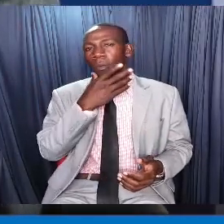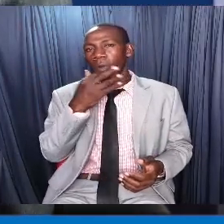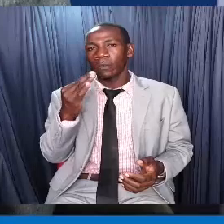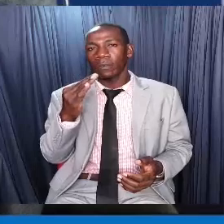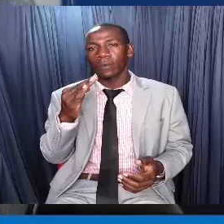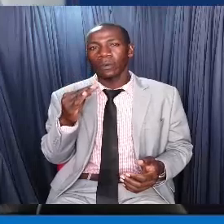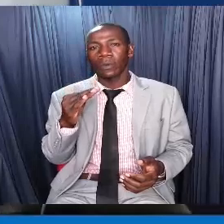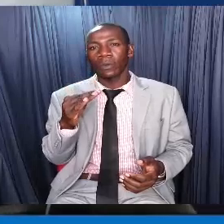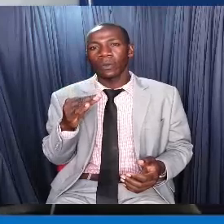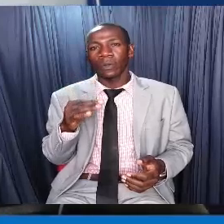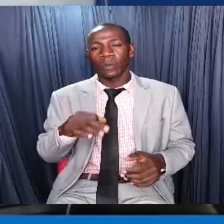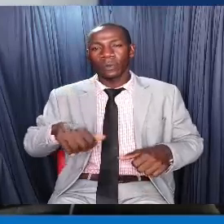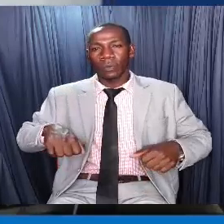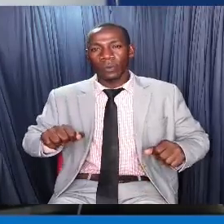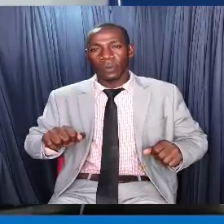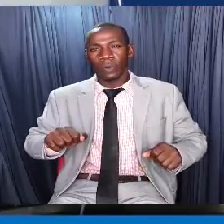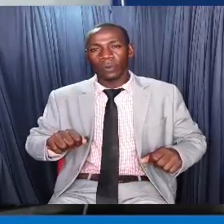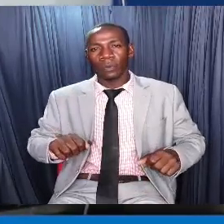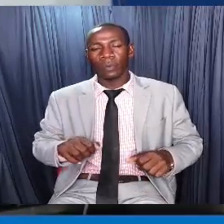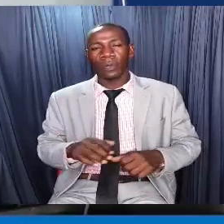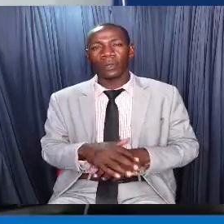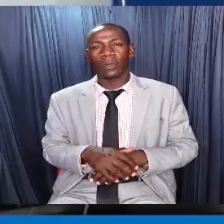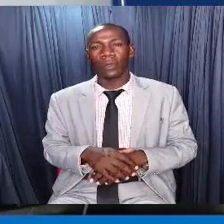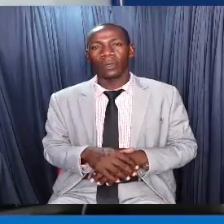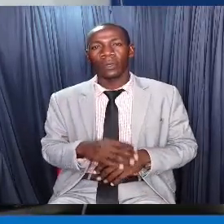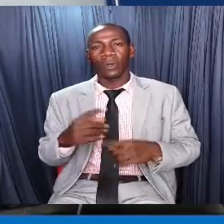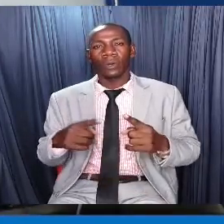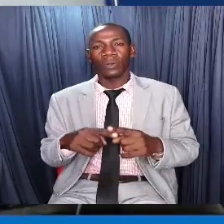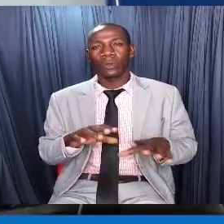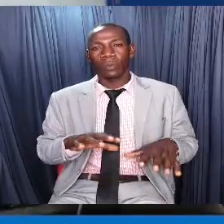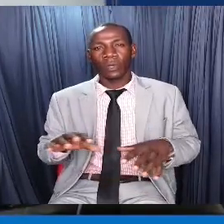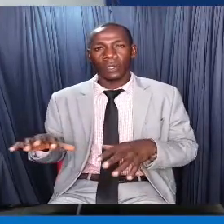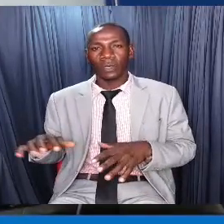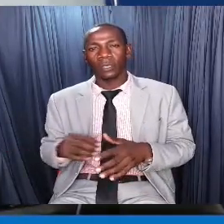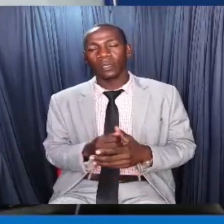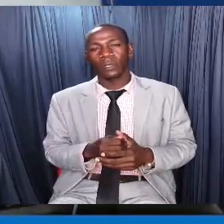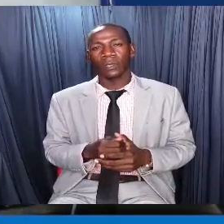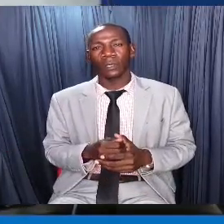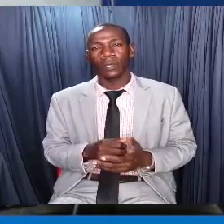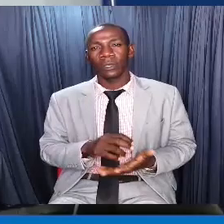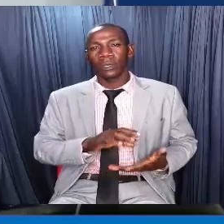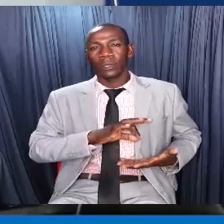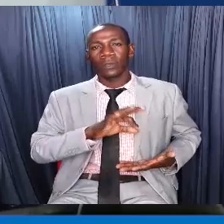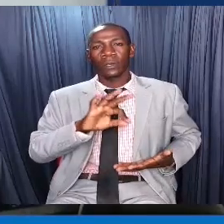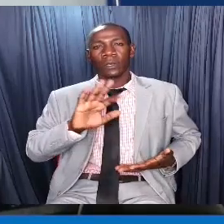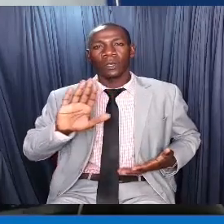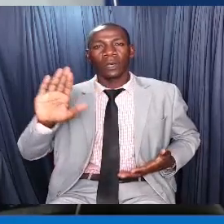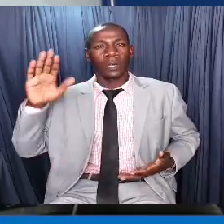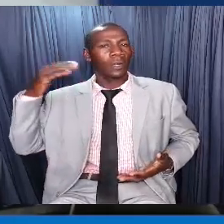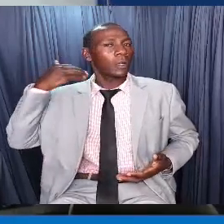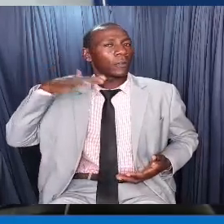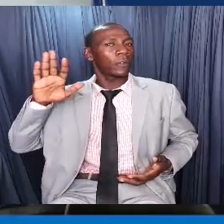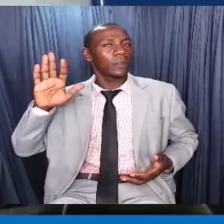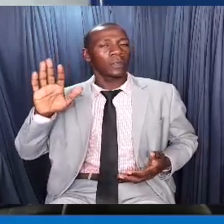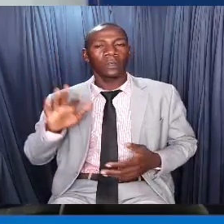founder. Amebebwa na pikipiki. To the son of God carried on a motorbike. Anaenda sokoni. Going to the market. Roho yake ilikataa. His spirit